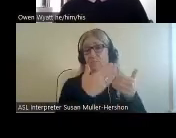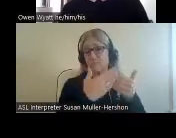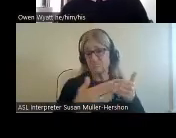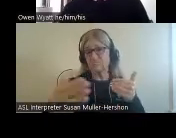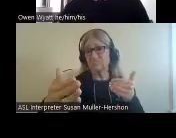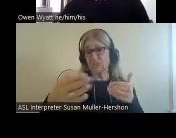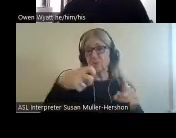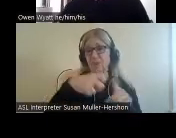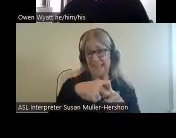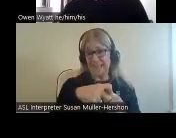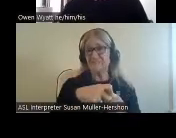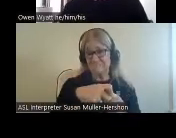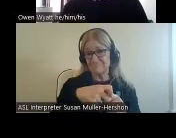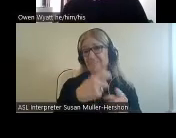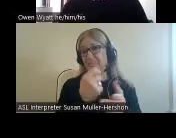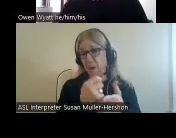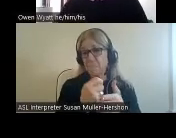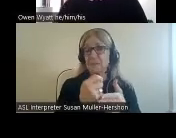support.